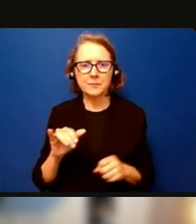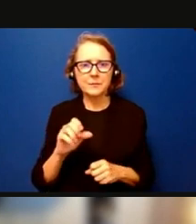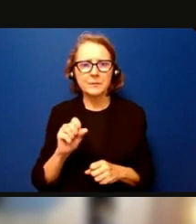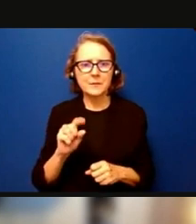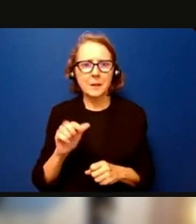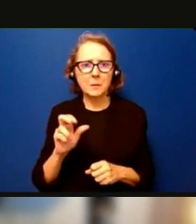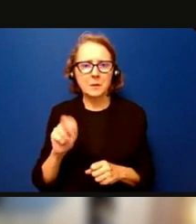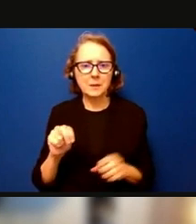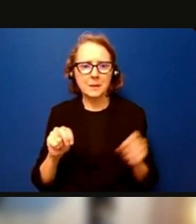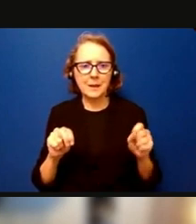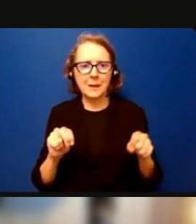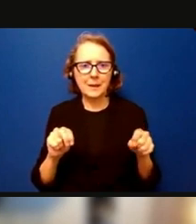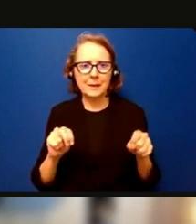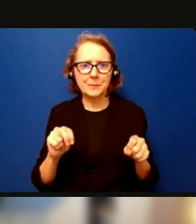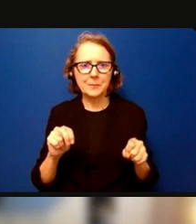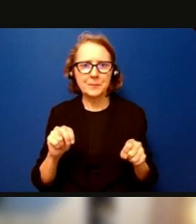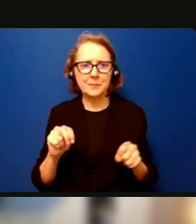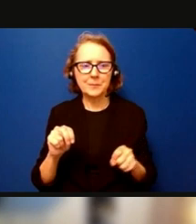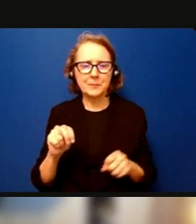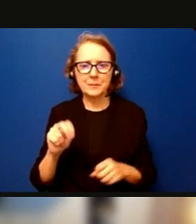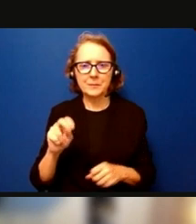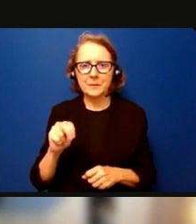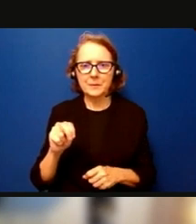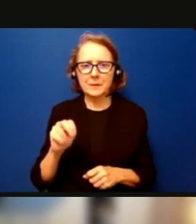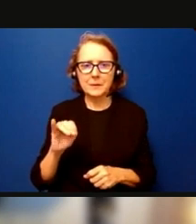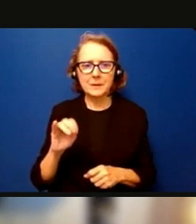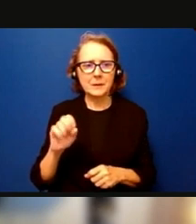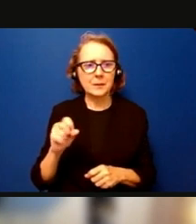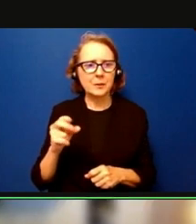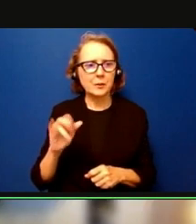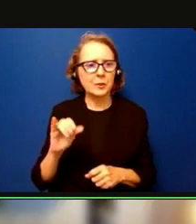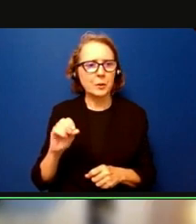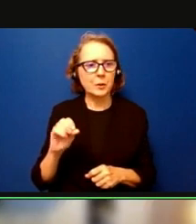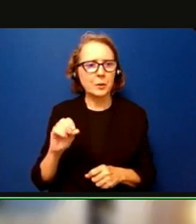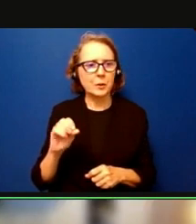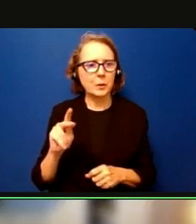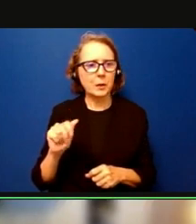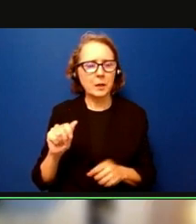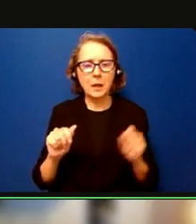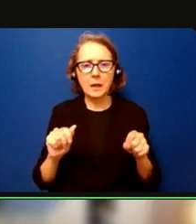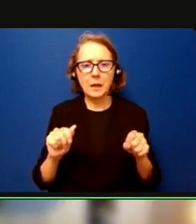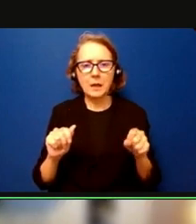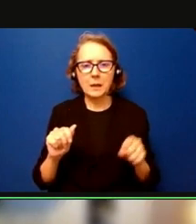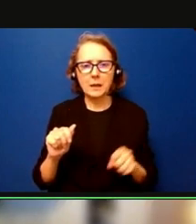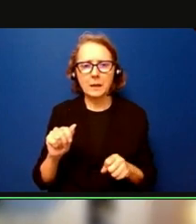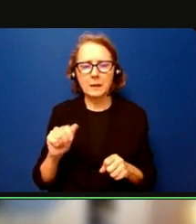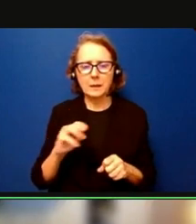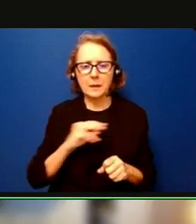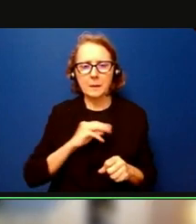Stapleton. Aye. Councilor Nishioka. Aye. Mayor Bennett absent.